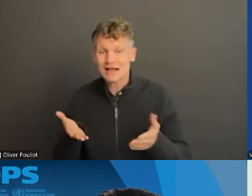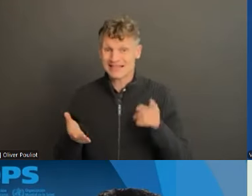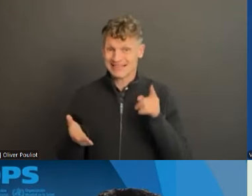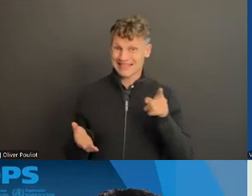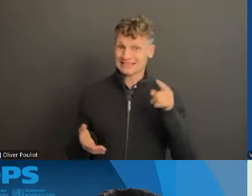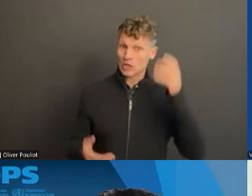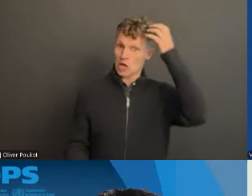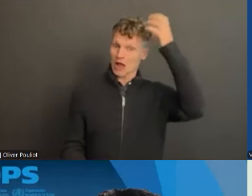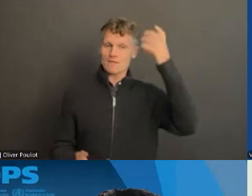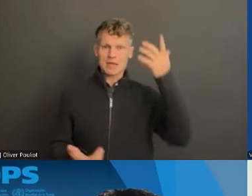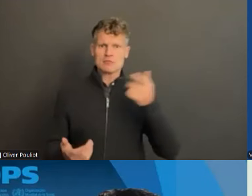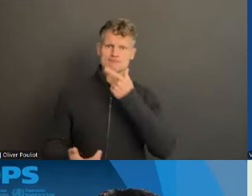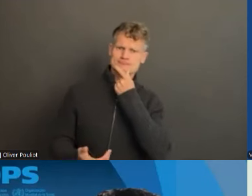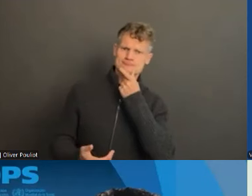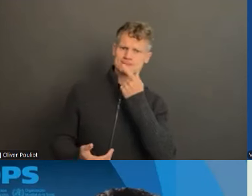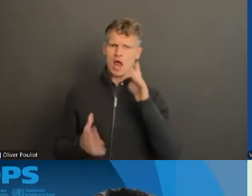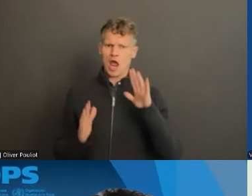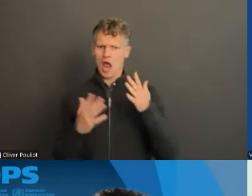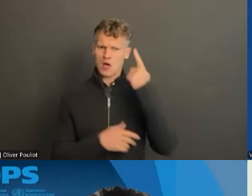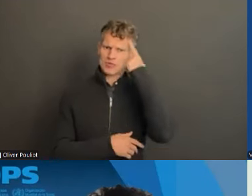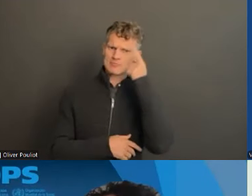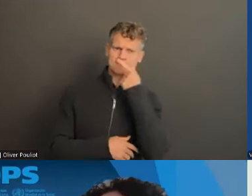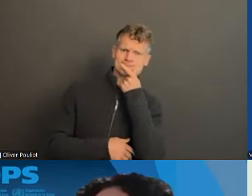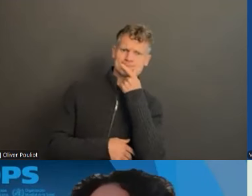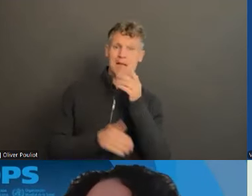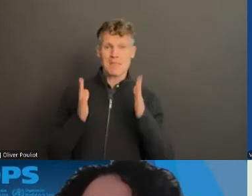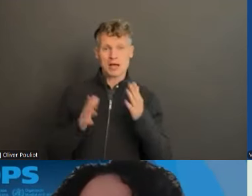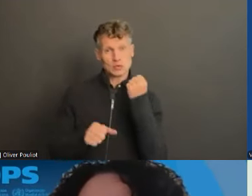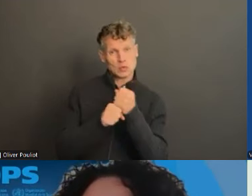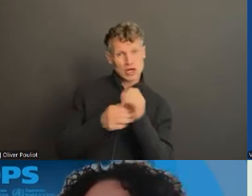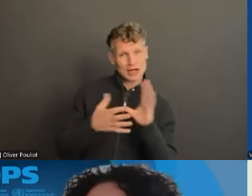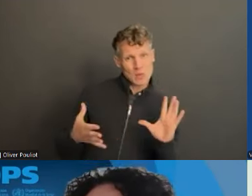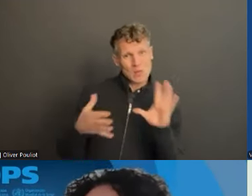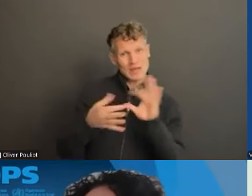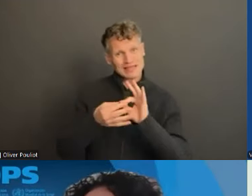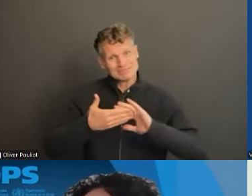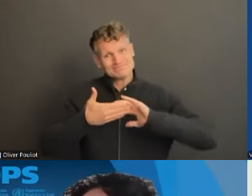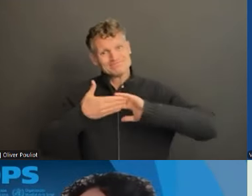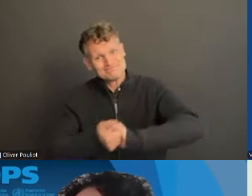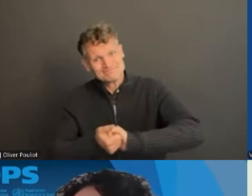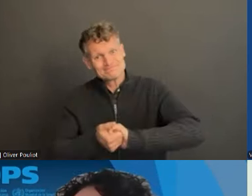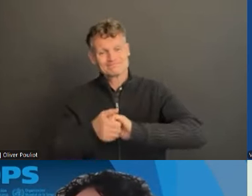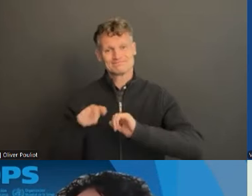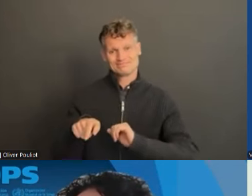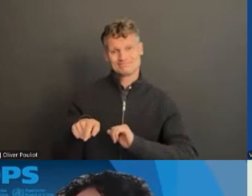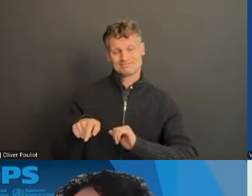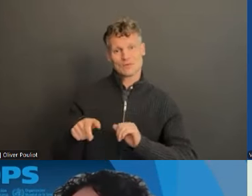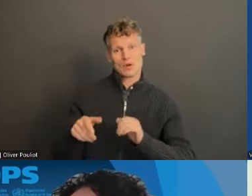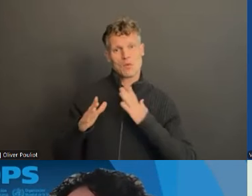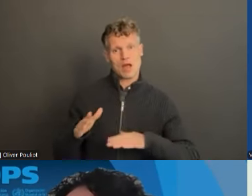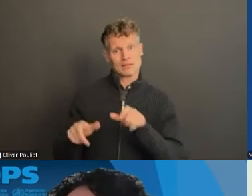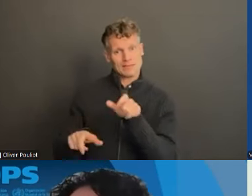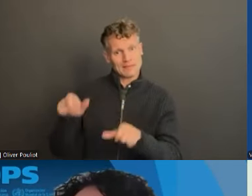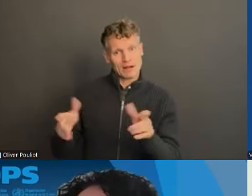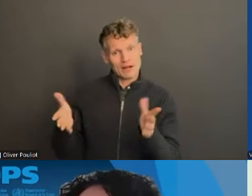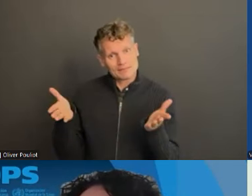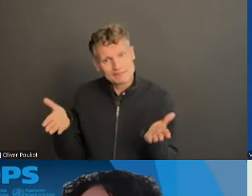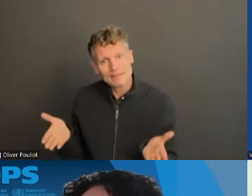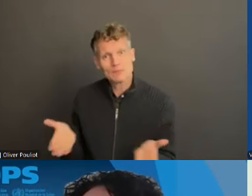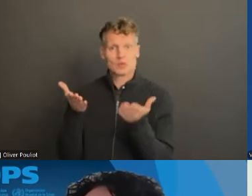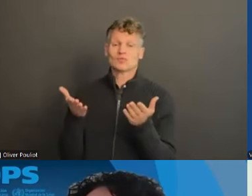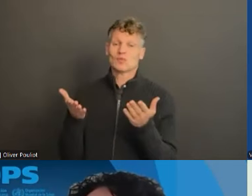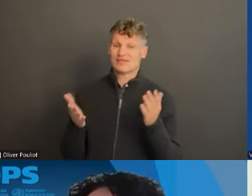the communities to improve the health of the populations at the local level. So that's what we are trying to